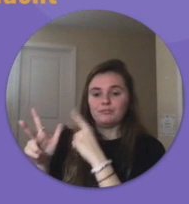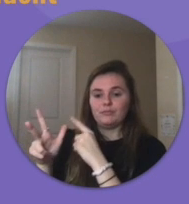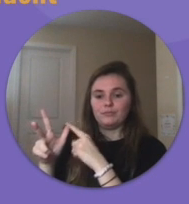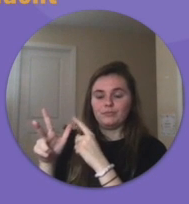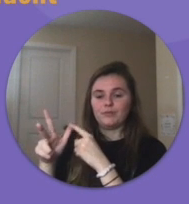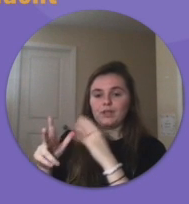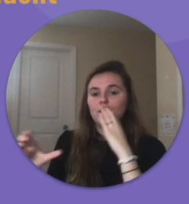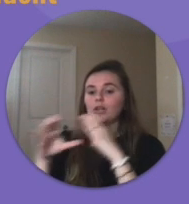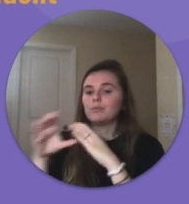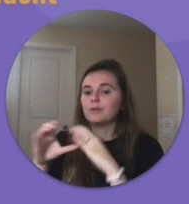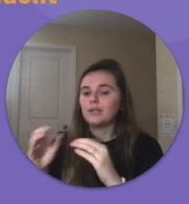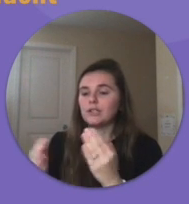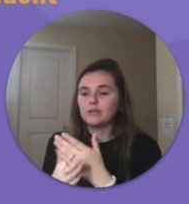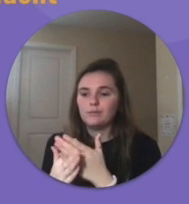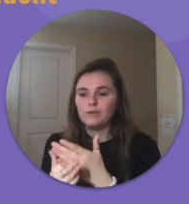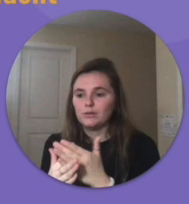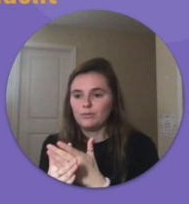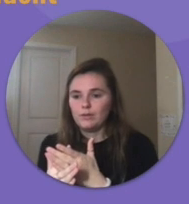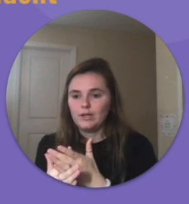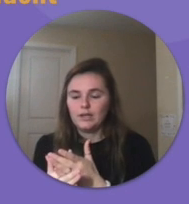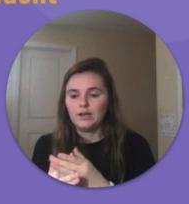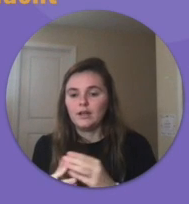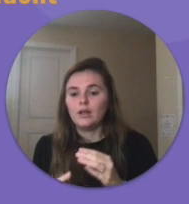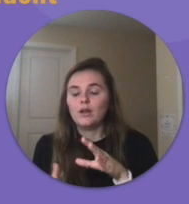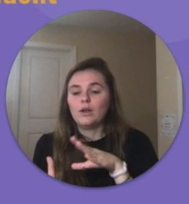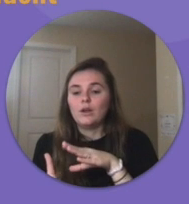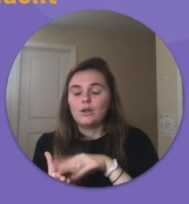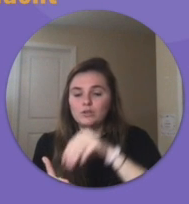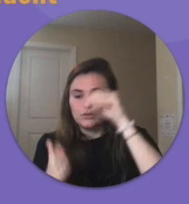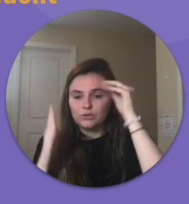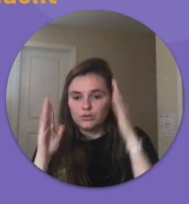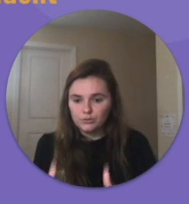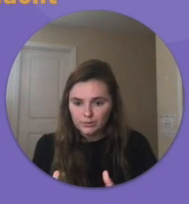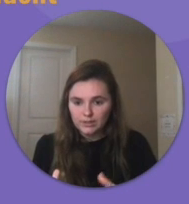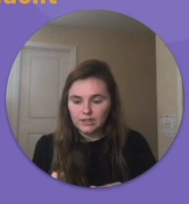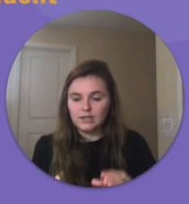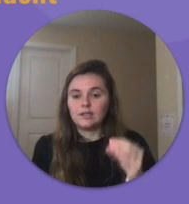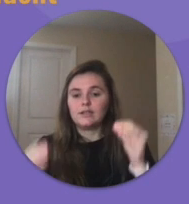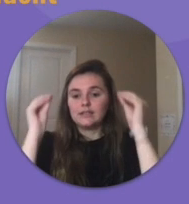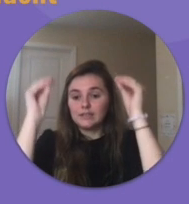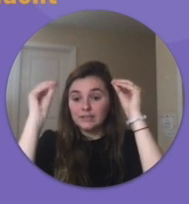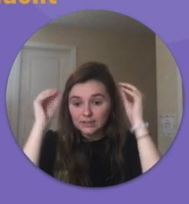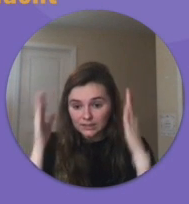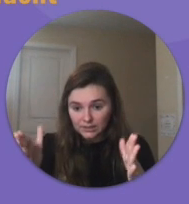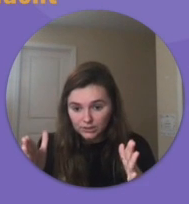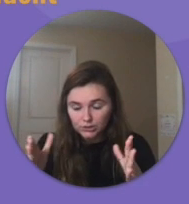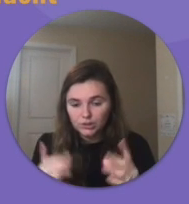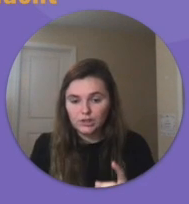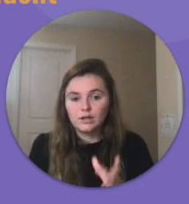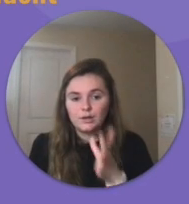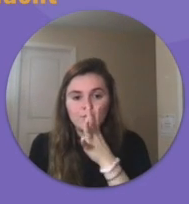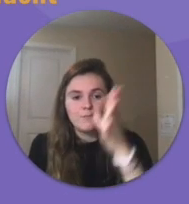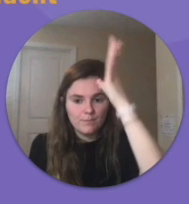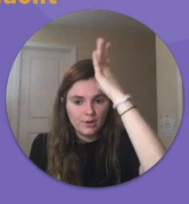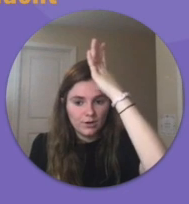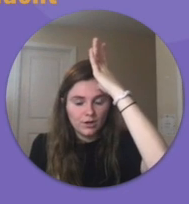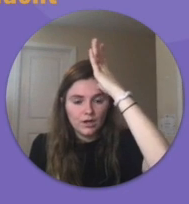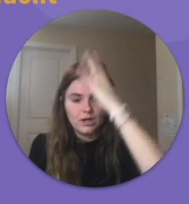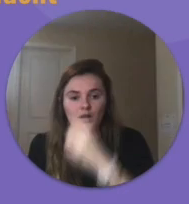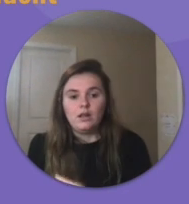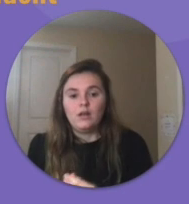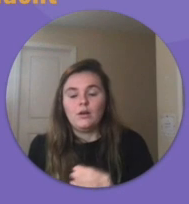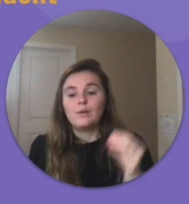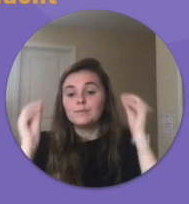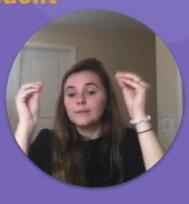language: the first thing is communication between the student, the teacher, the